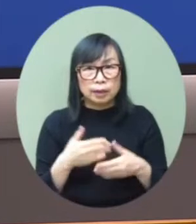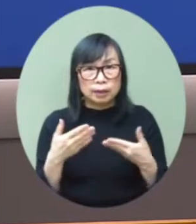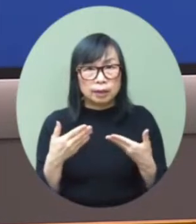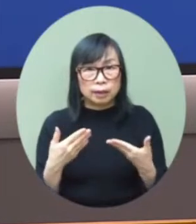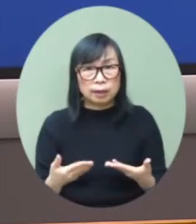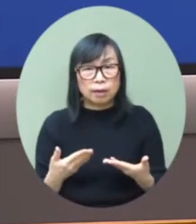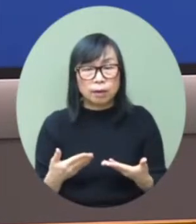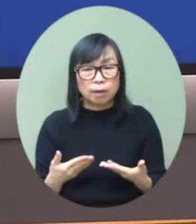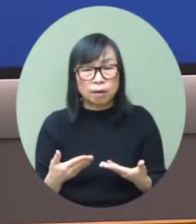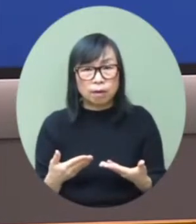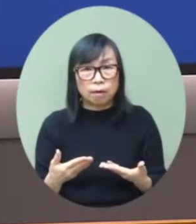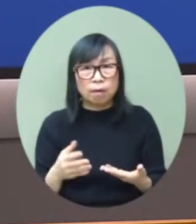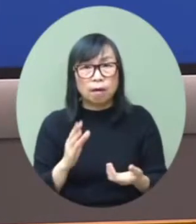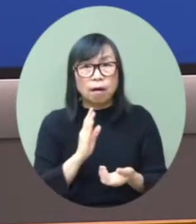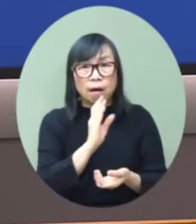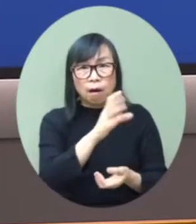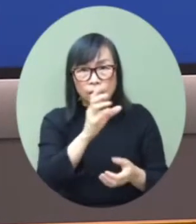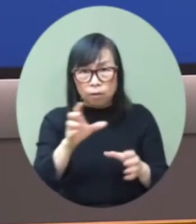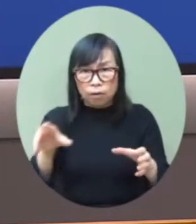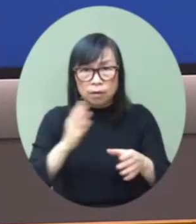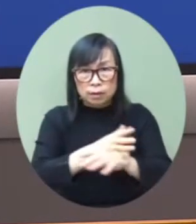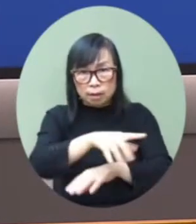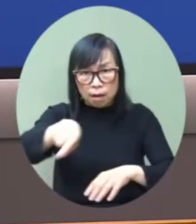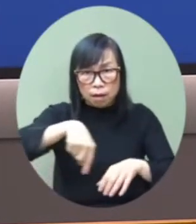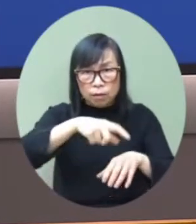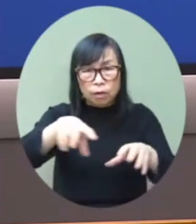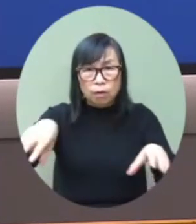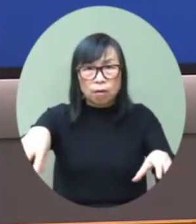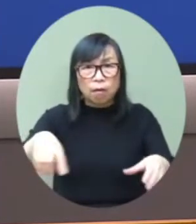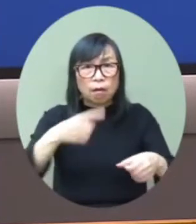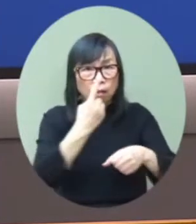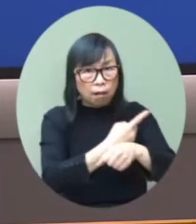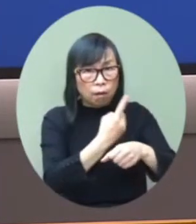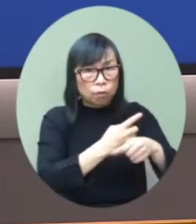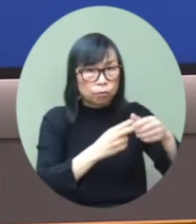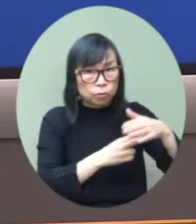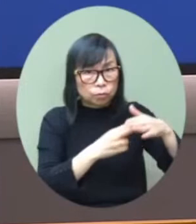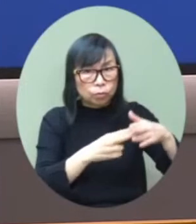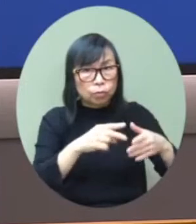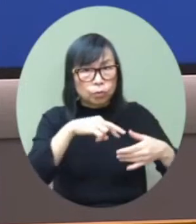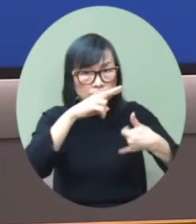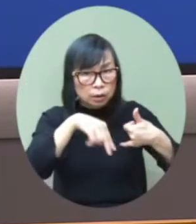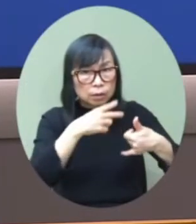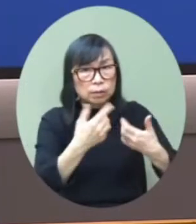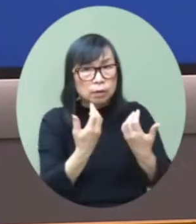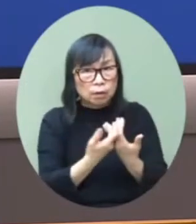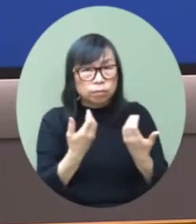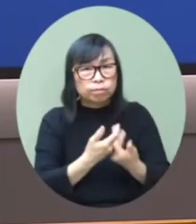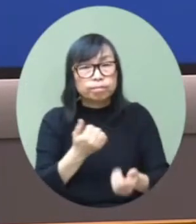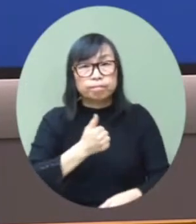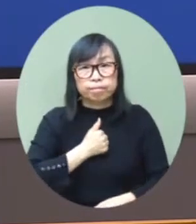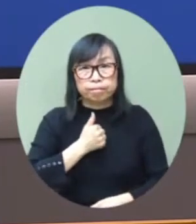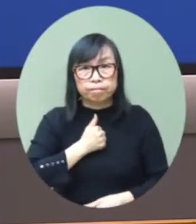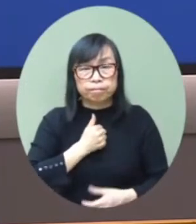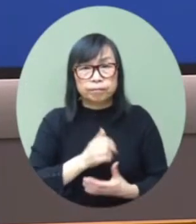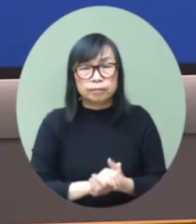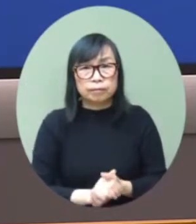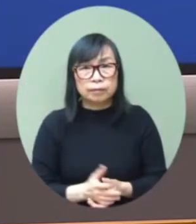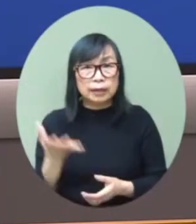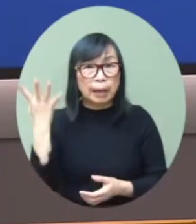conducive to our fight against the epidemic. And in community testing centers and mobile testing centers,